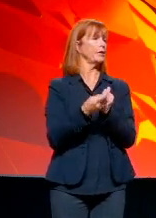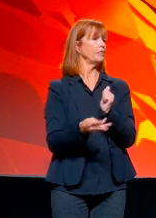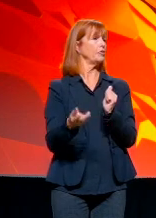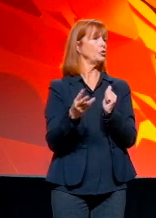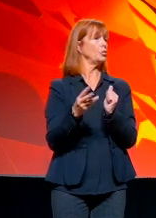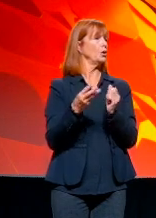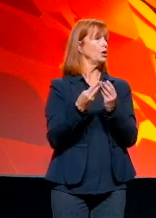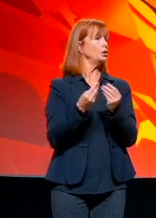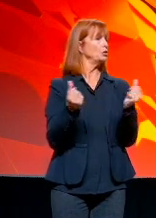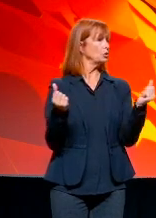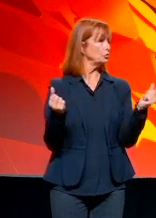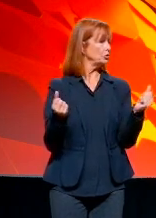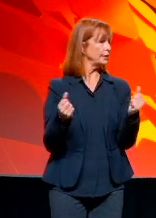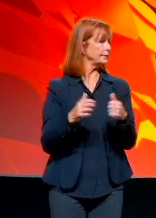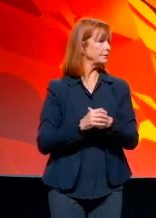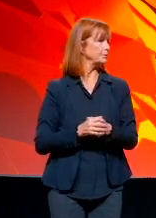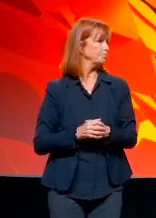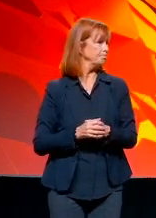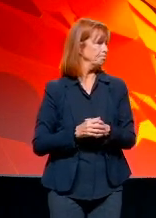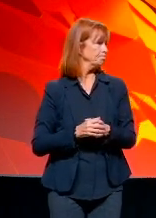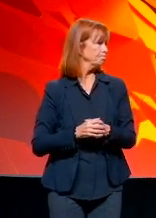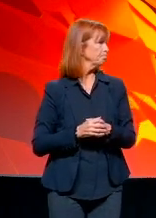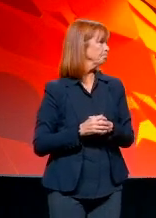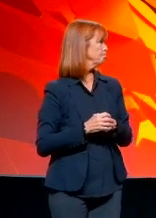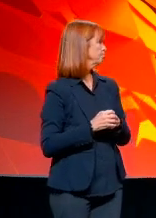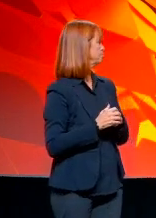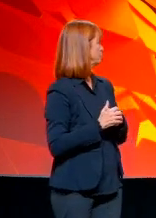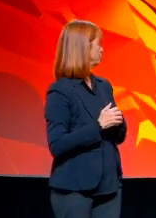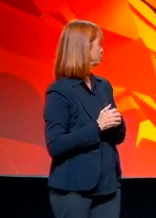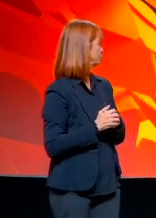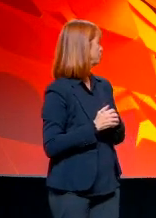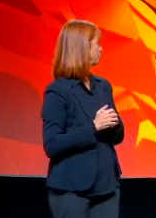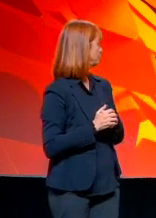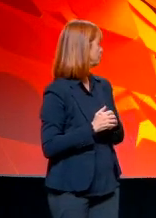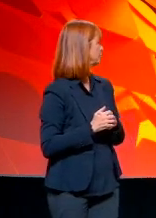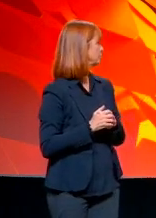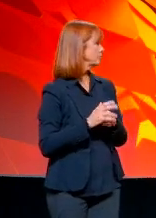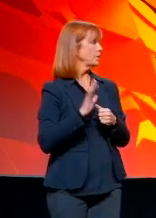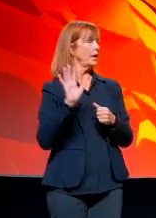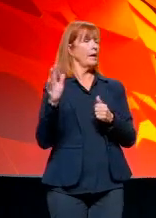in very narrow conditions. So they were really if you look